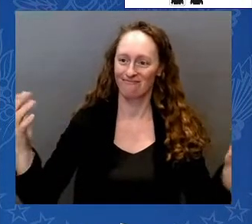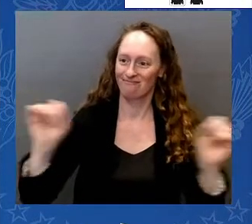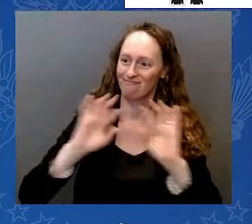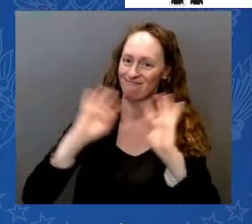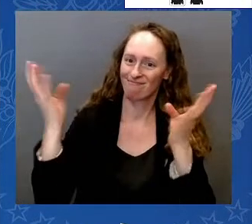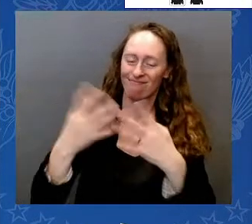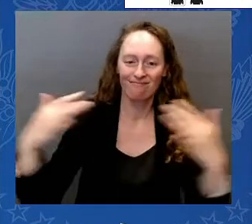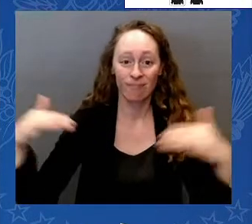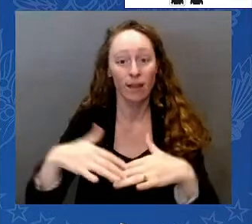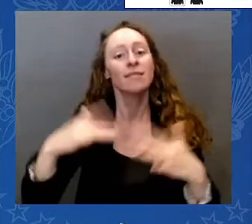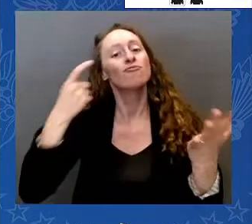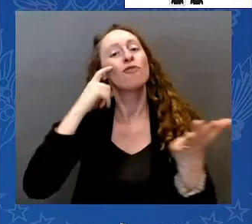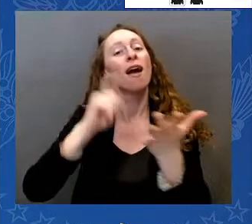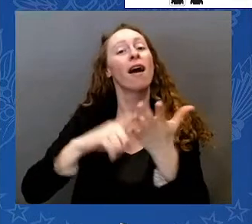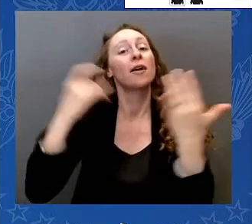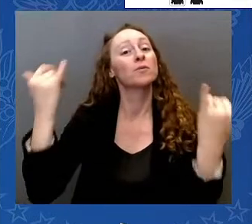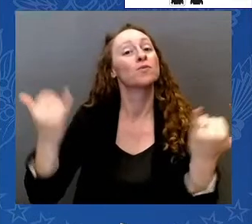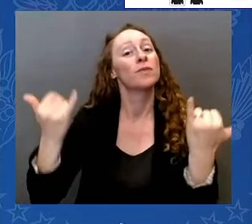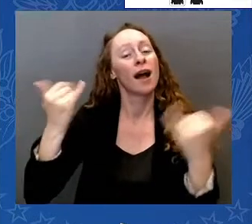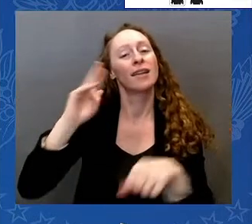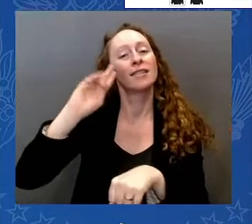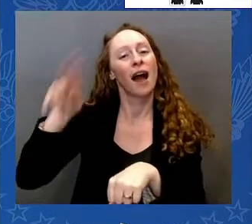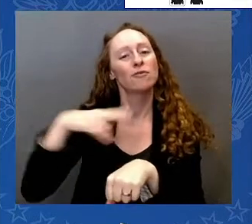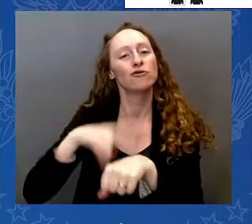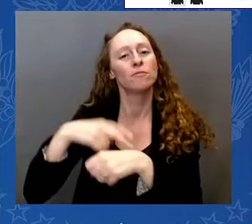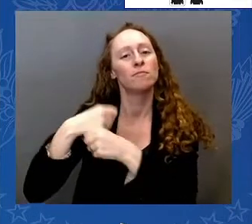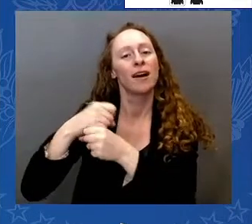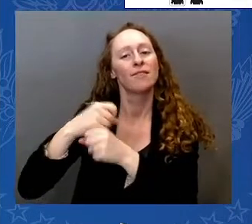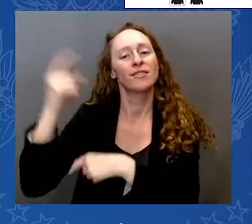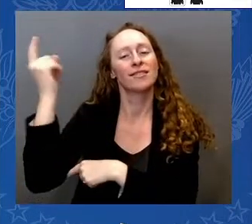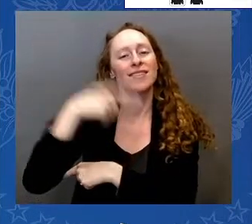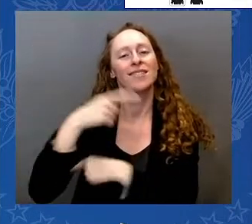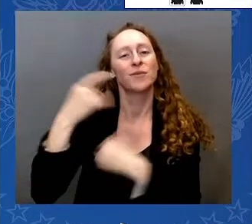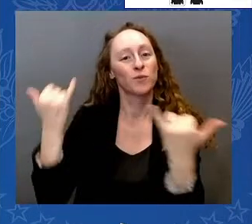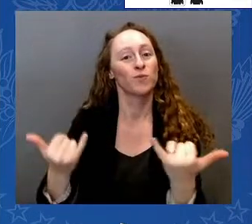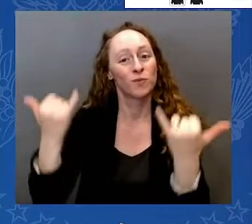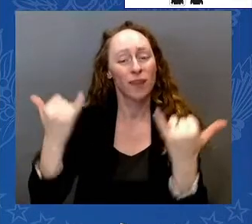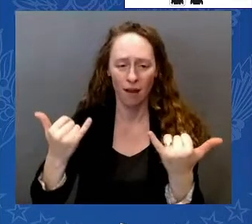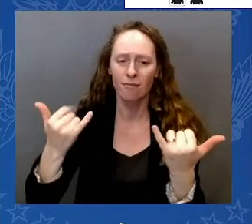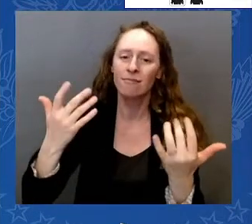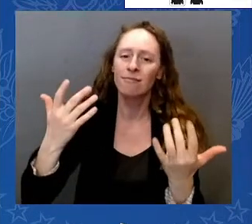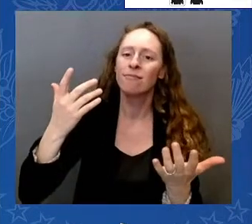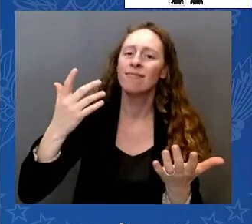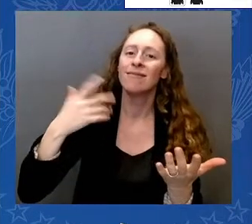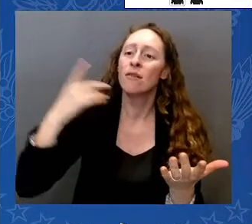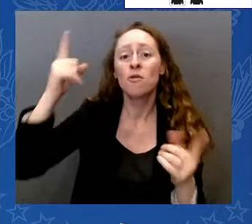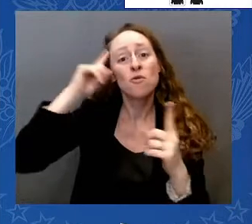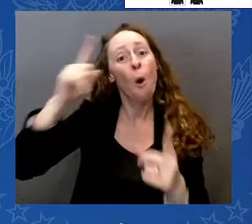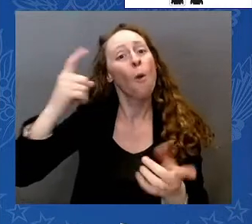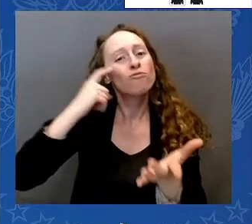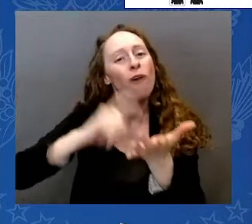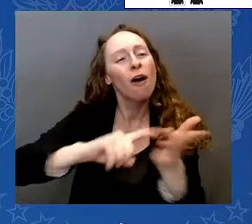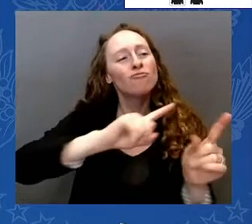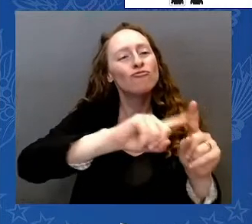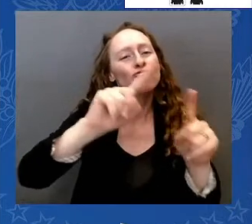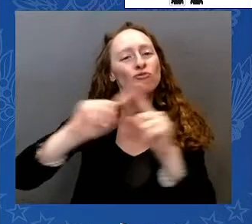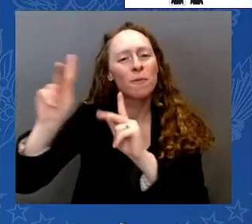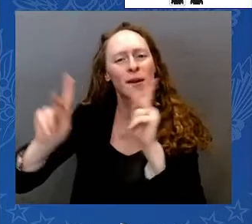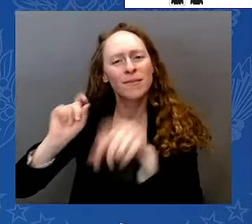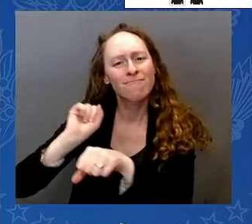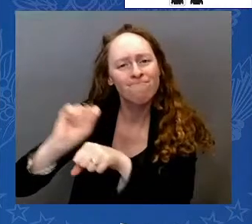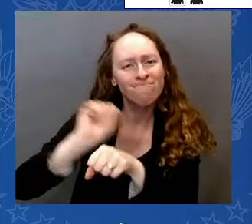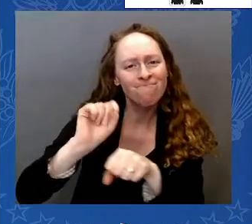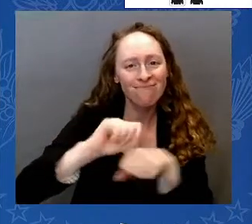every day at this site. I've been married for 29 years to my beautiful wife, Angie, and I have